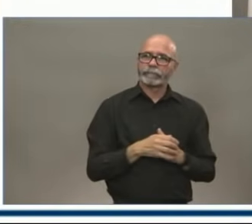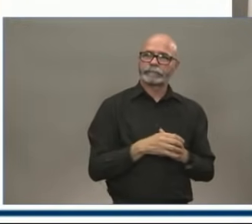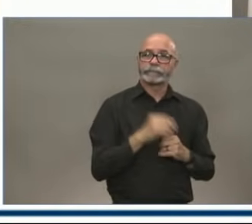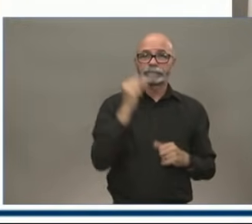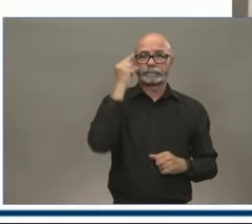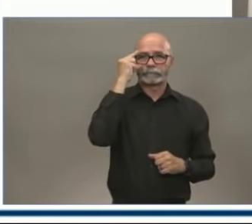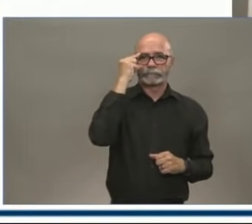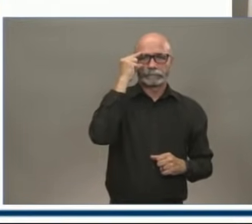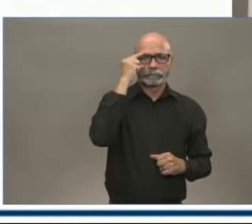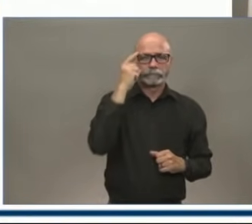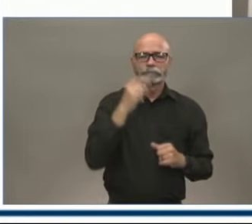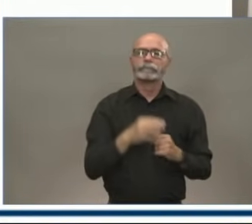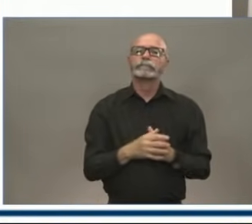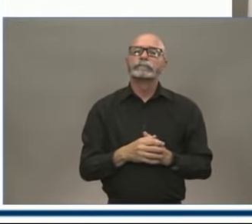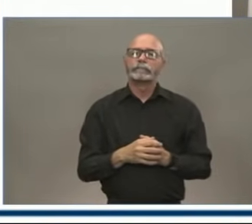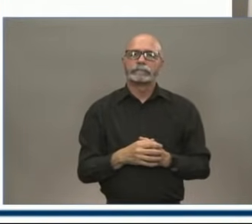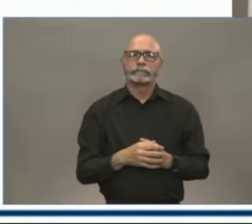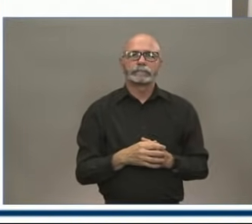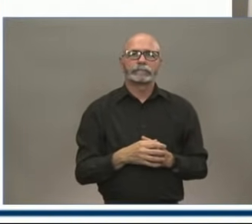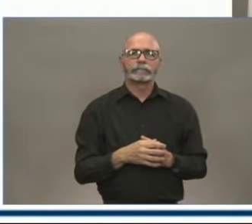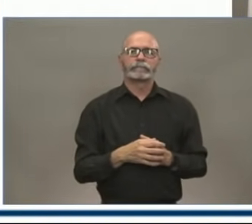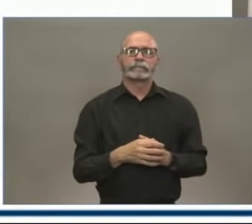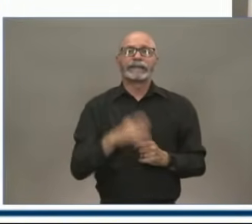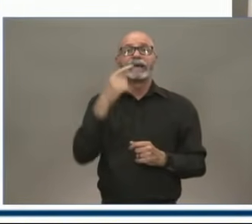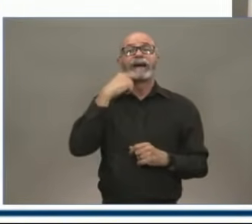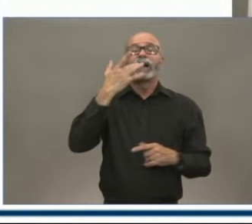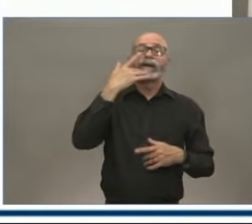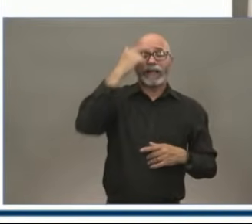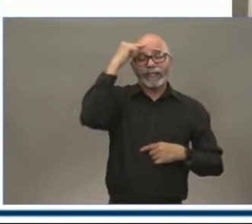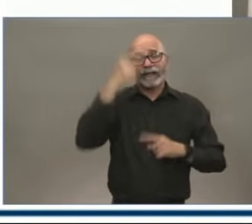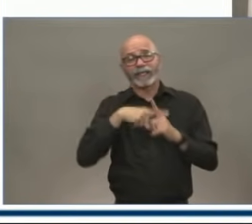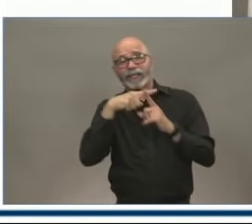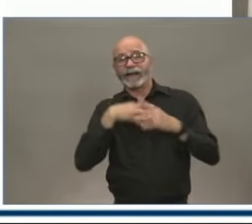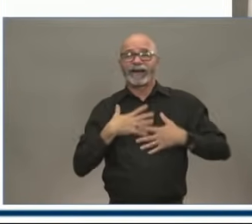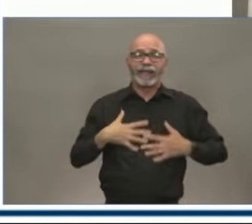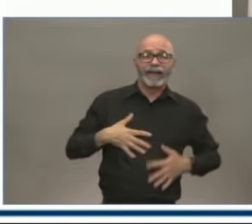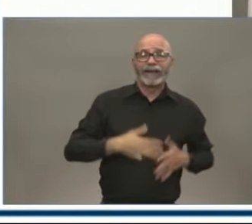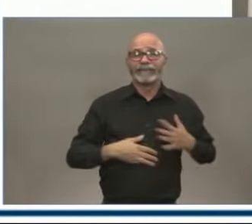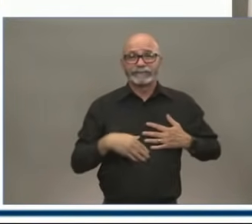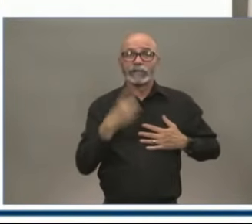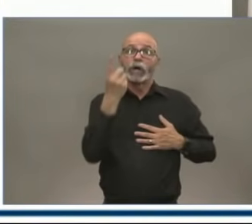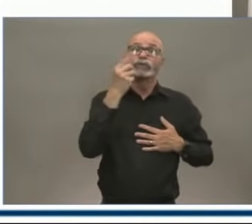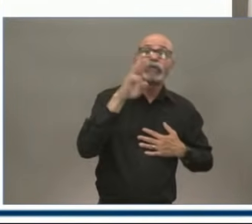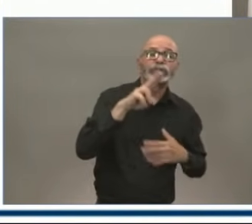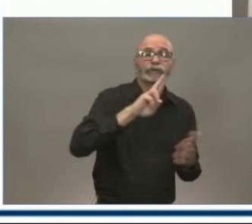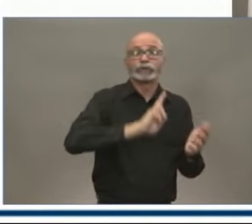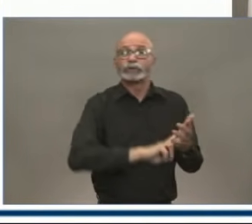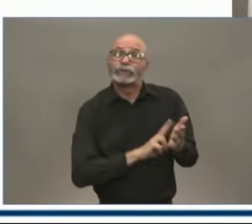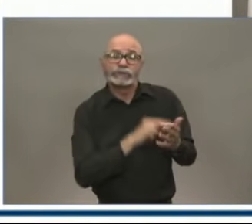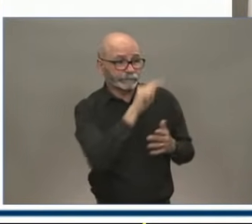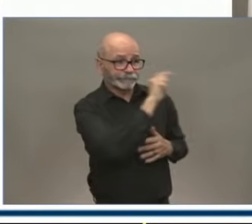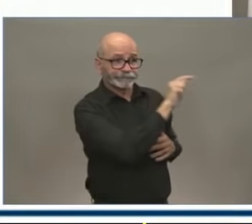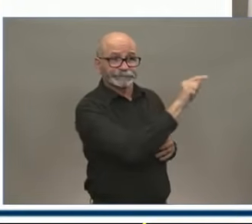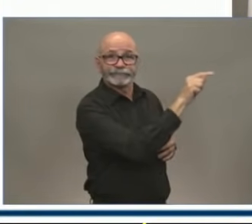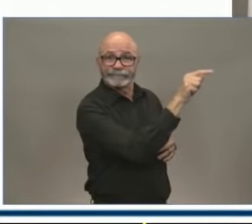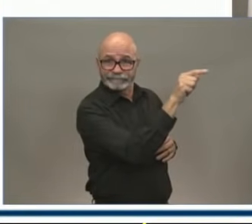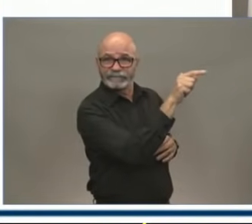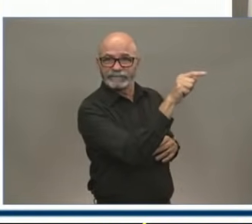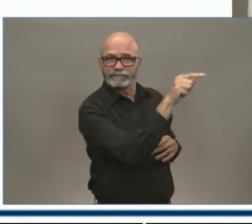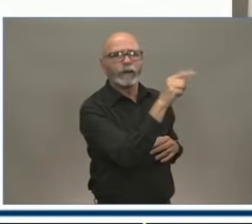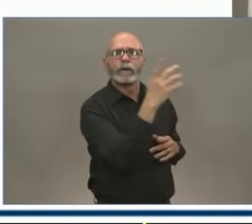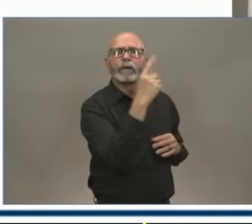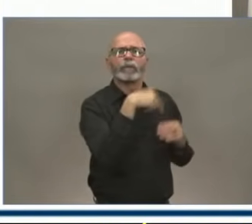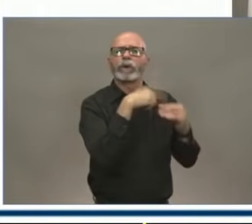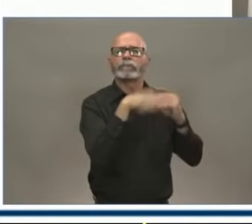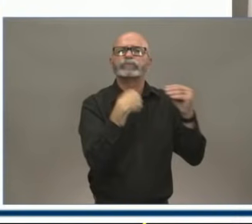other strategy with asymptomatic testing with healthcare workers. Is that capacity limited to long-term care home workers at